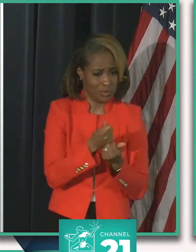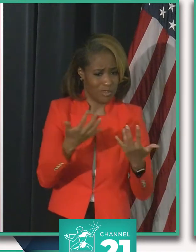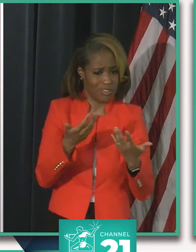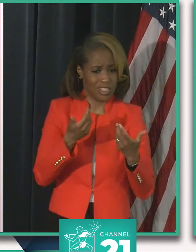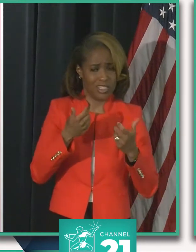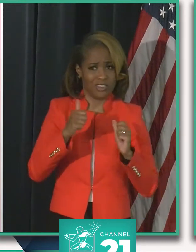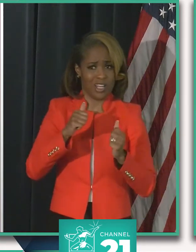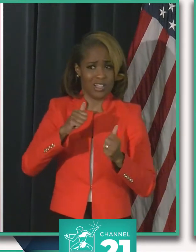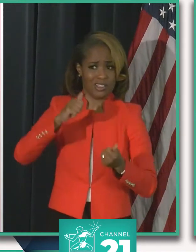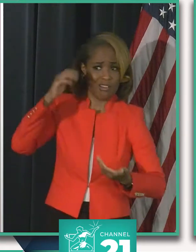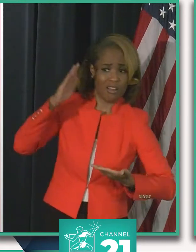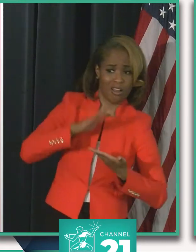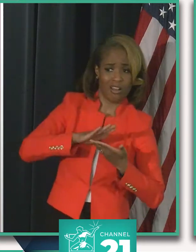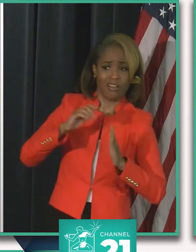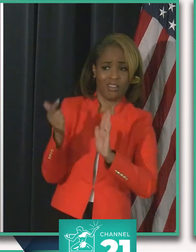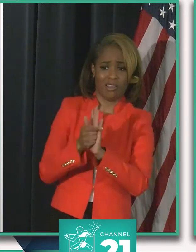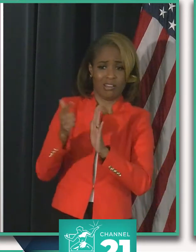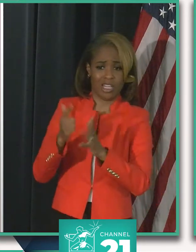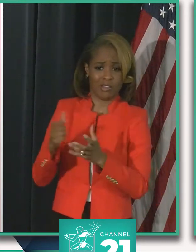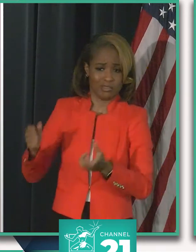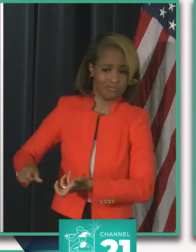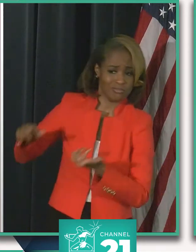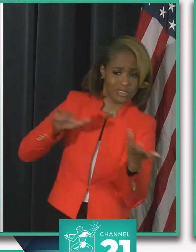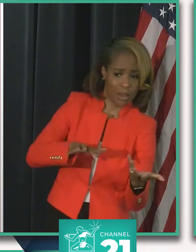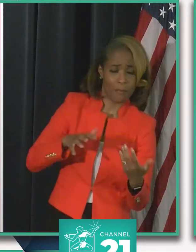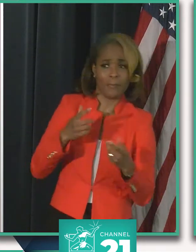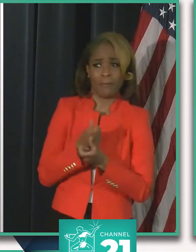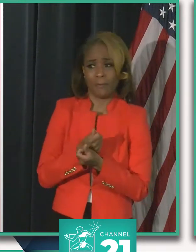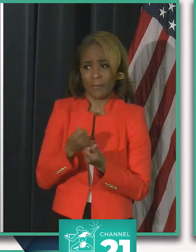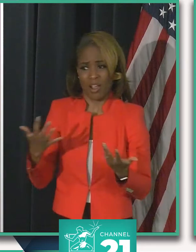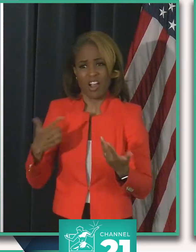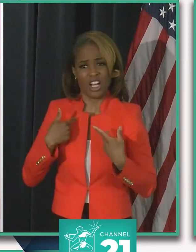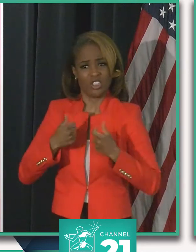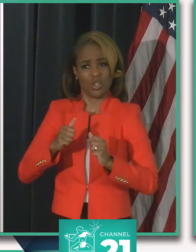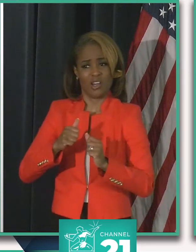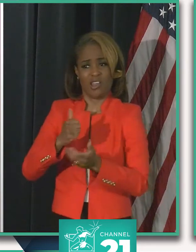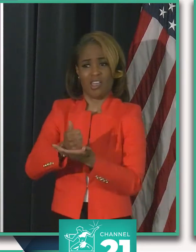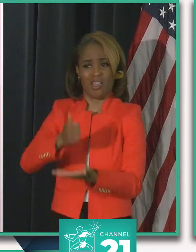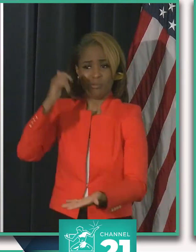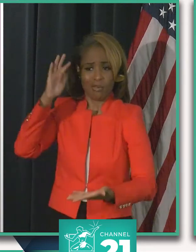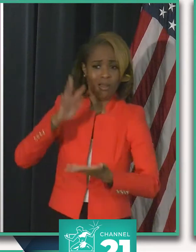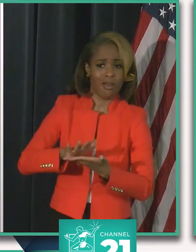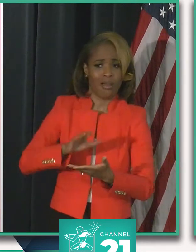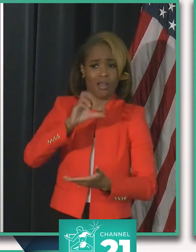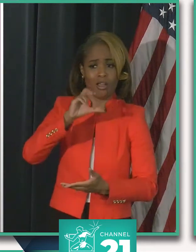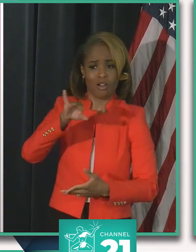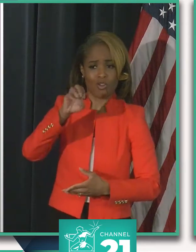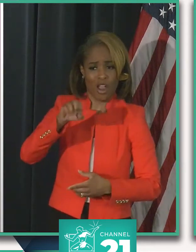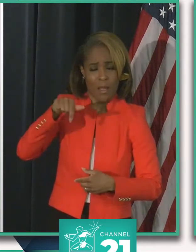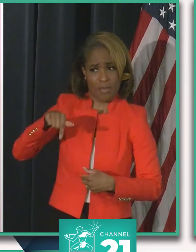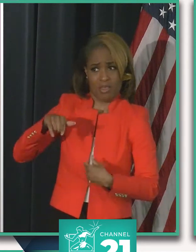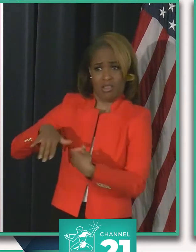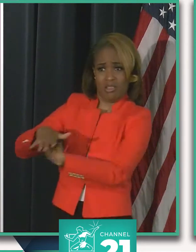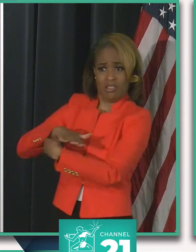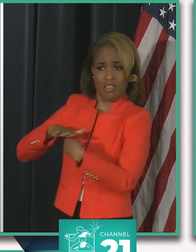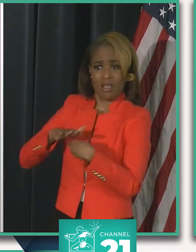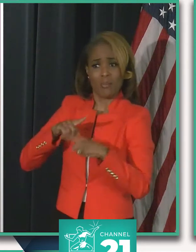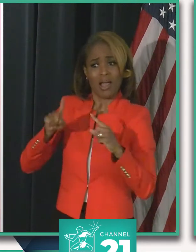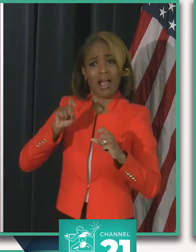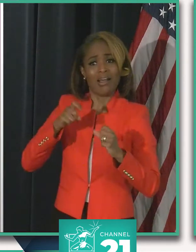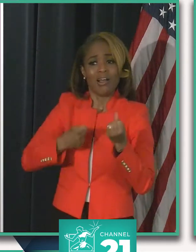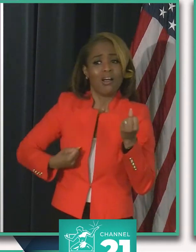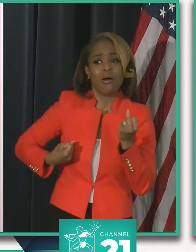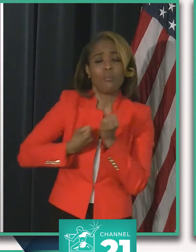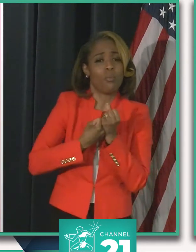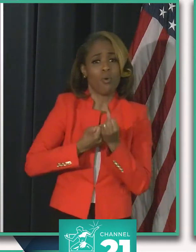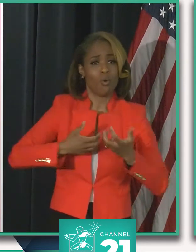the illegal dumping, and I'm doing all that I can to help to eliminate and mitigate crime in this neighborhood. But I need the backing of the